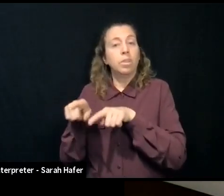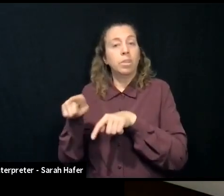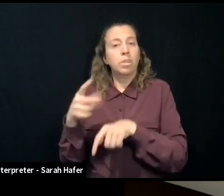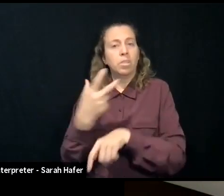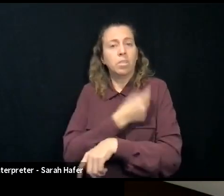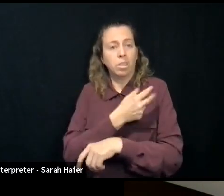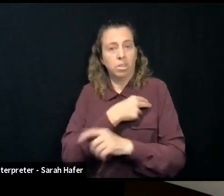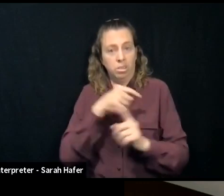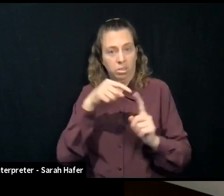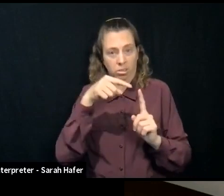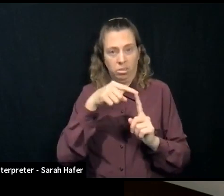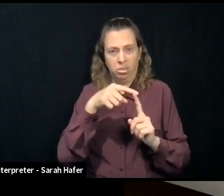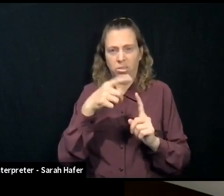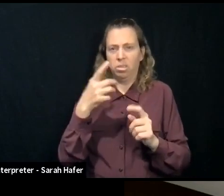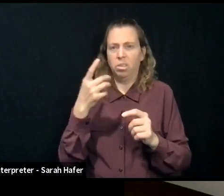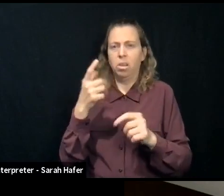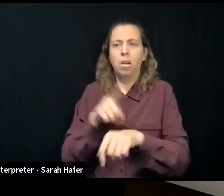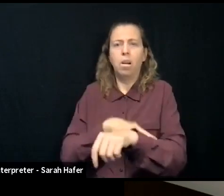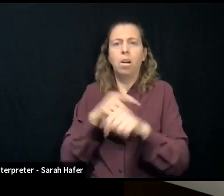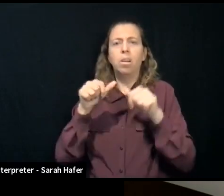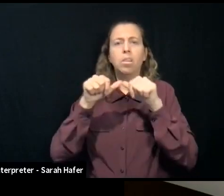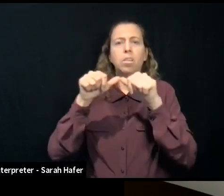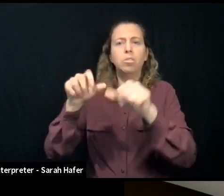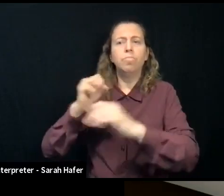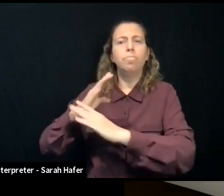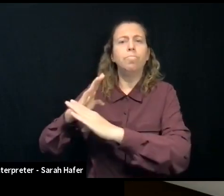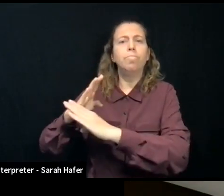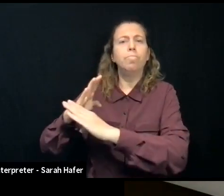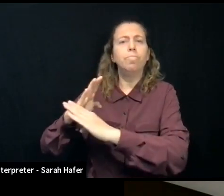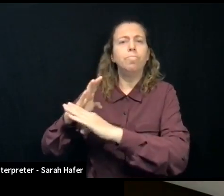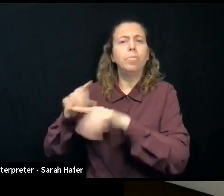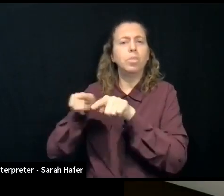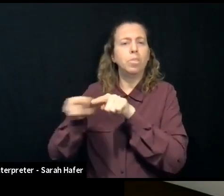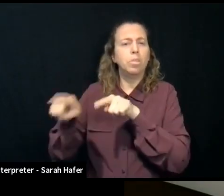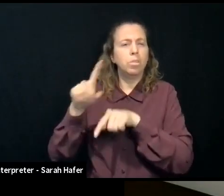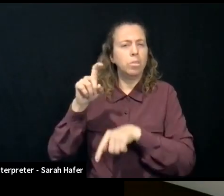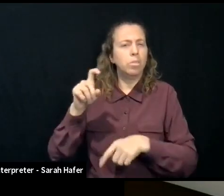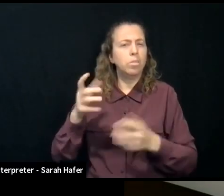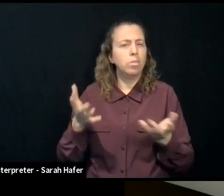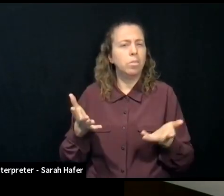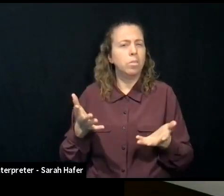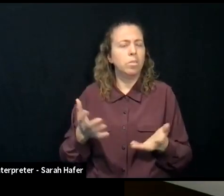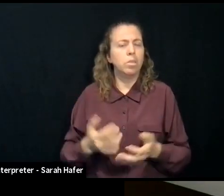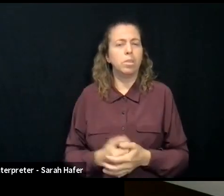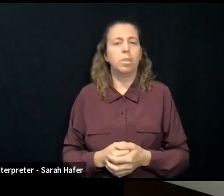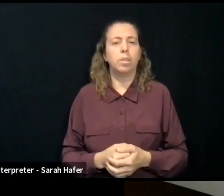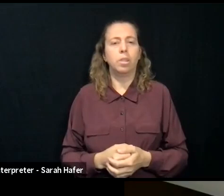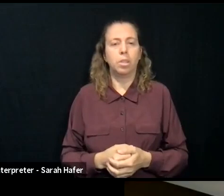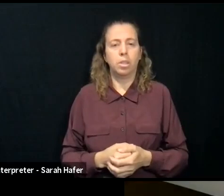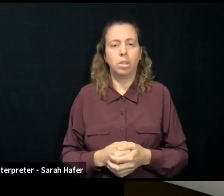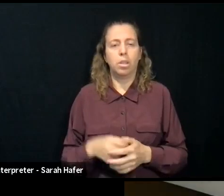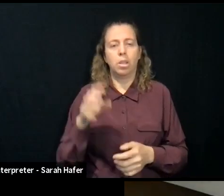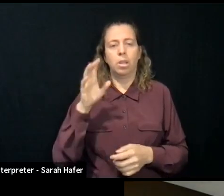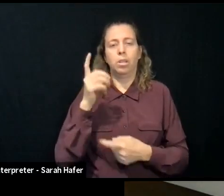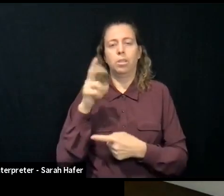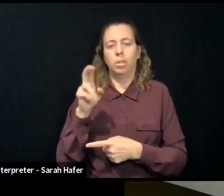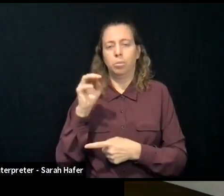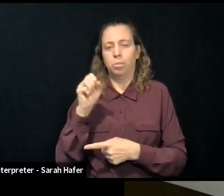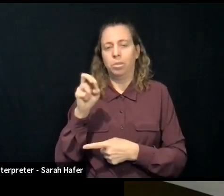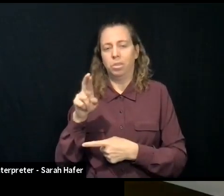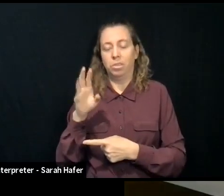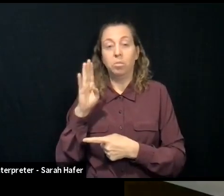So this is an extremely difficult question to answer. And the short answer is we don't